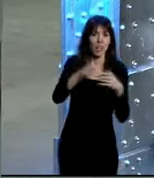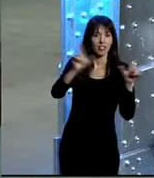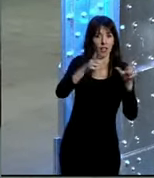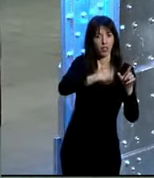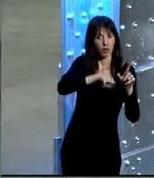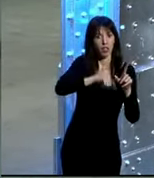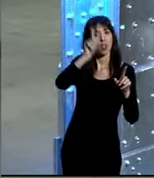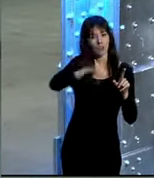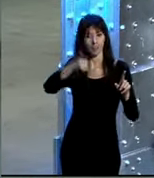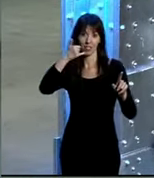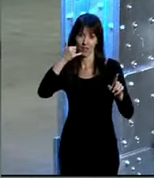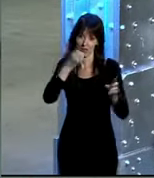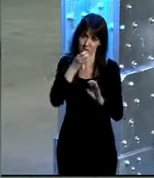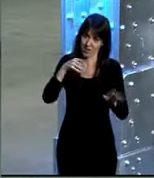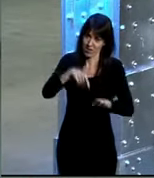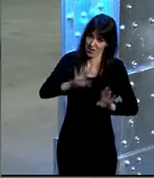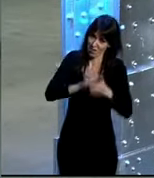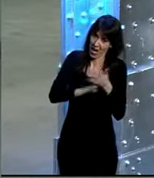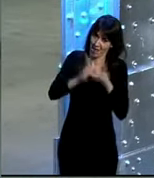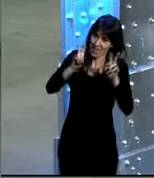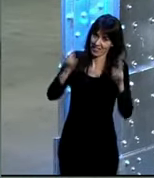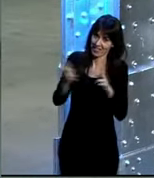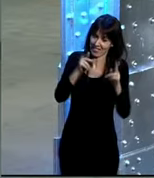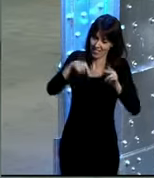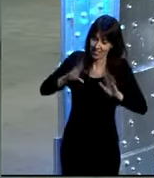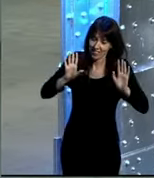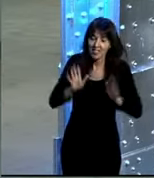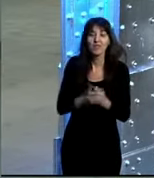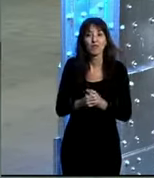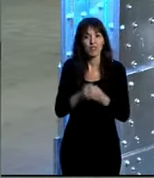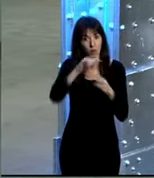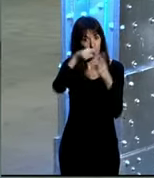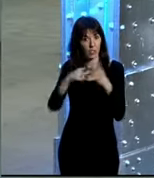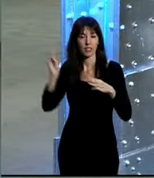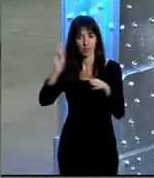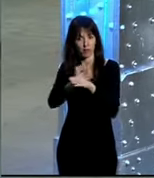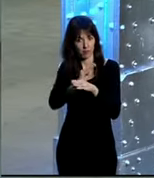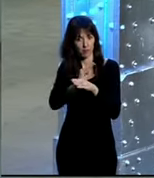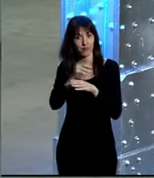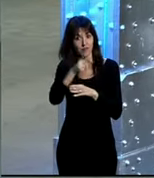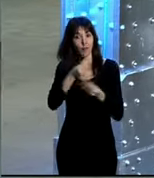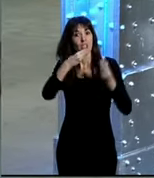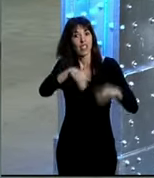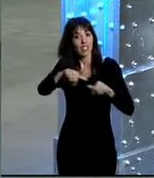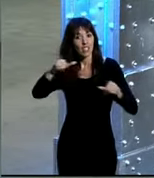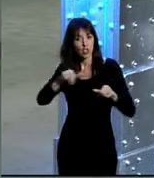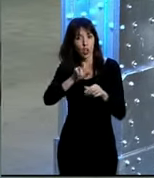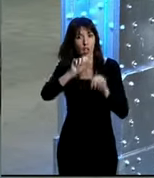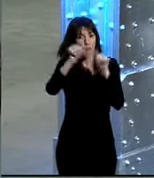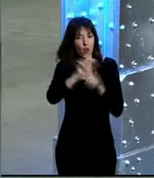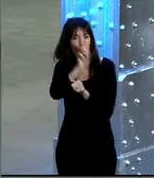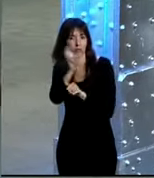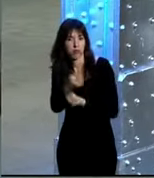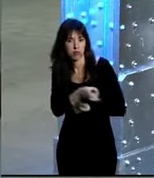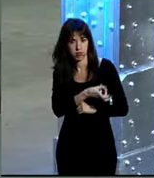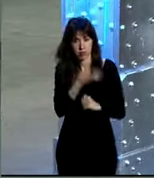with Telefónica. We're here, so it's great to talk about this TV series here. And to tell the story in